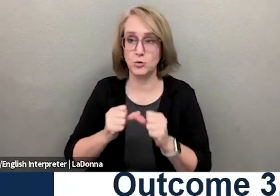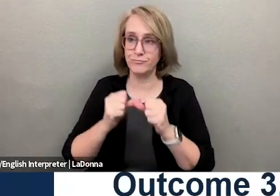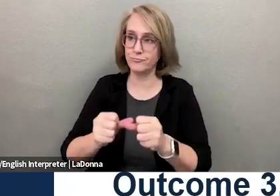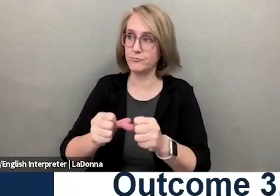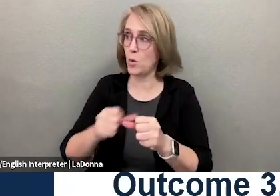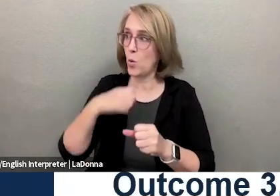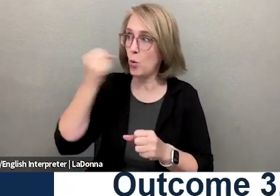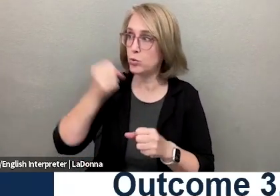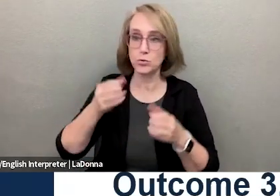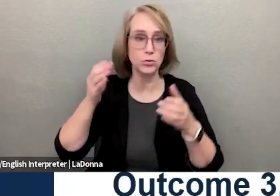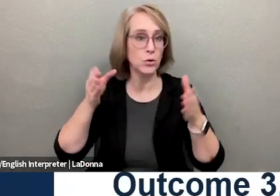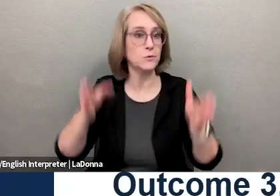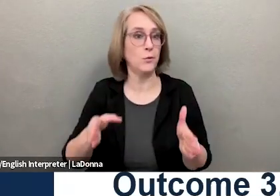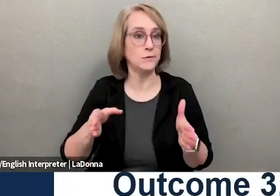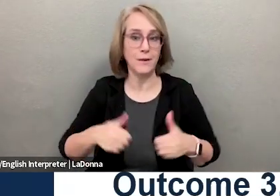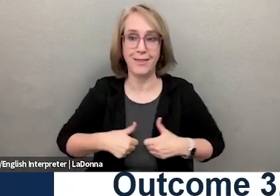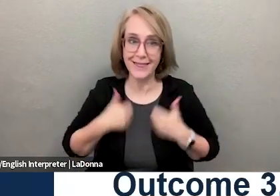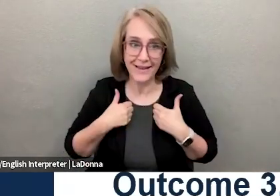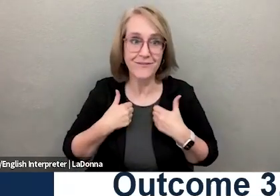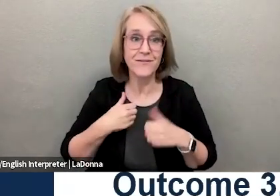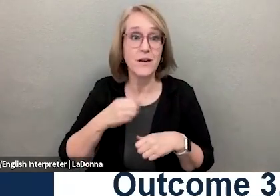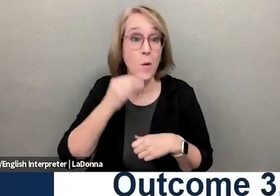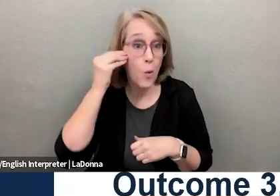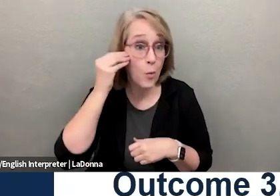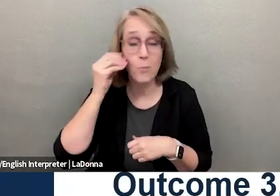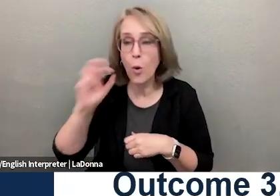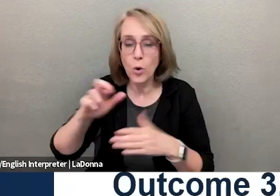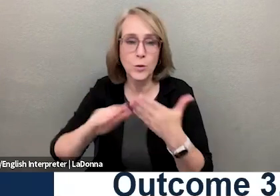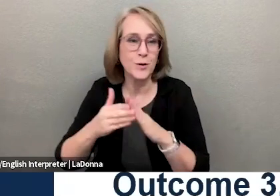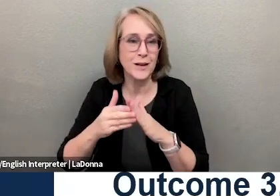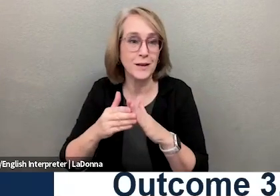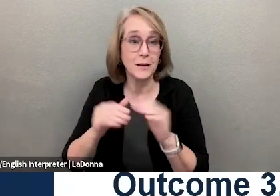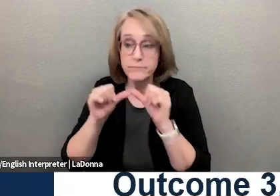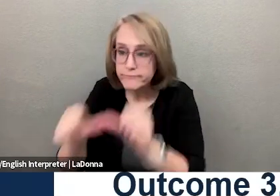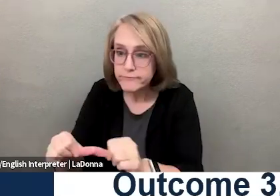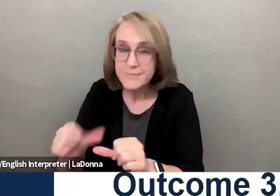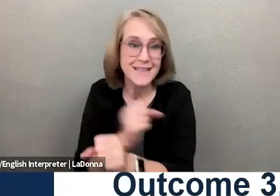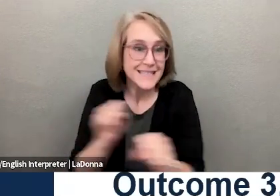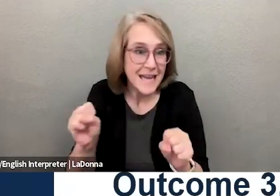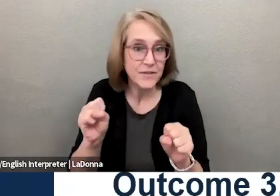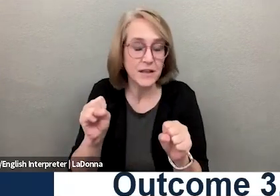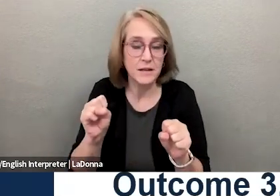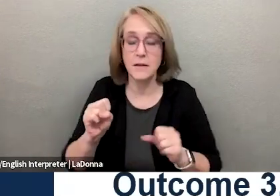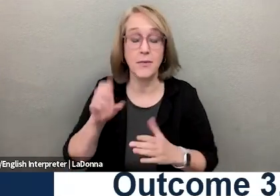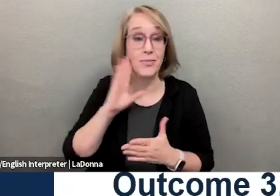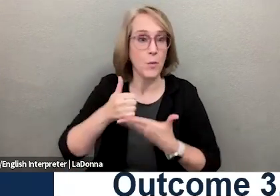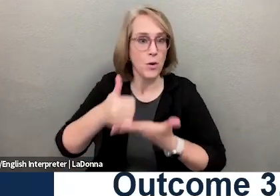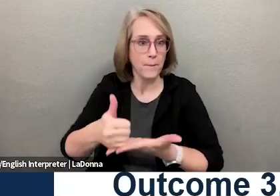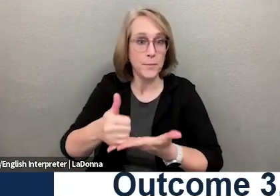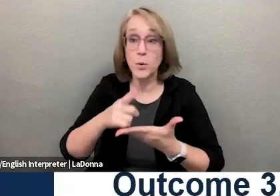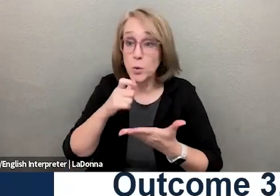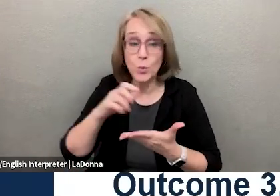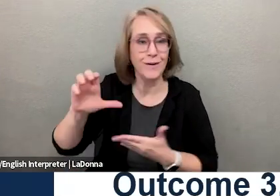and safely at home. And by increasing support for those services, it ends up also helping